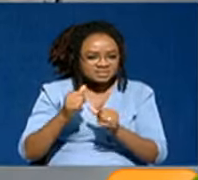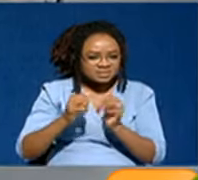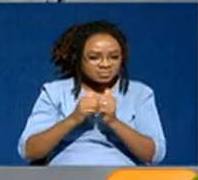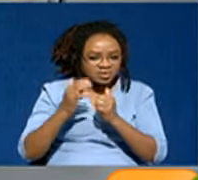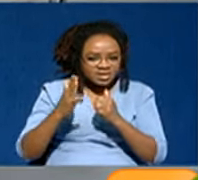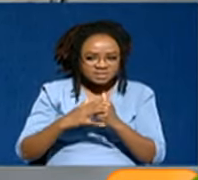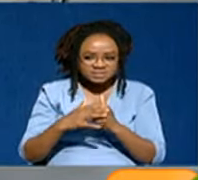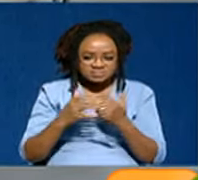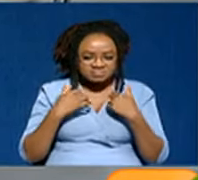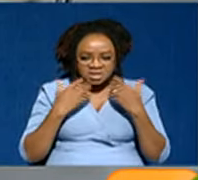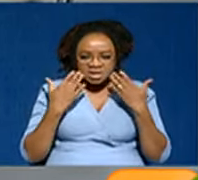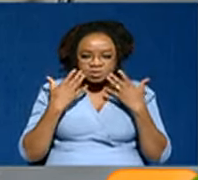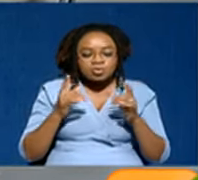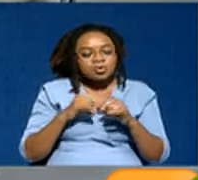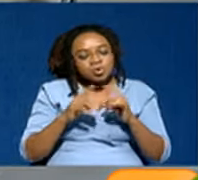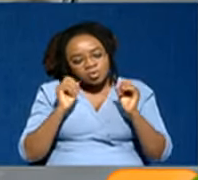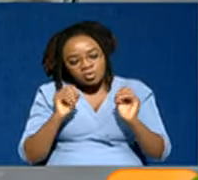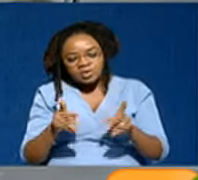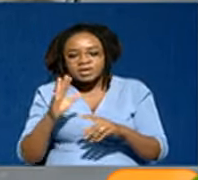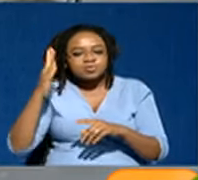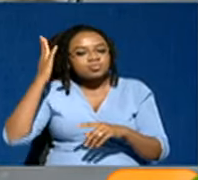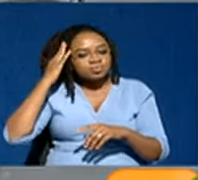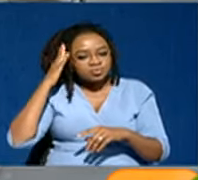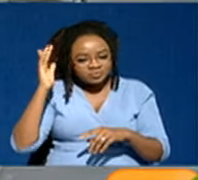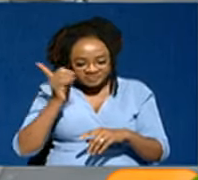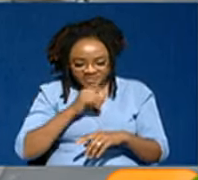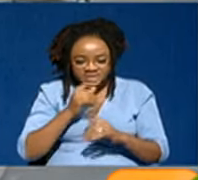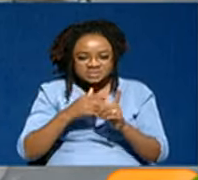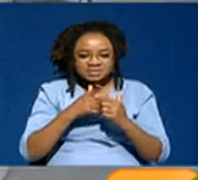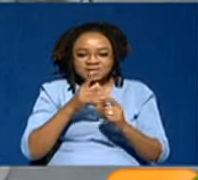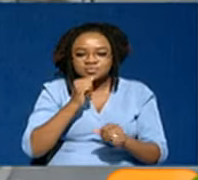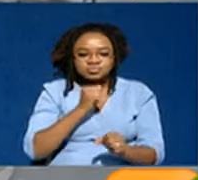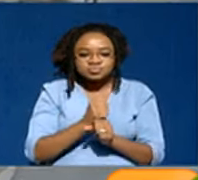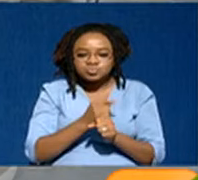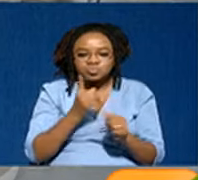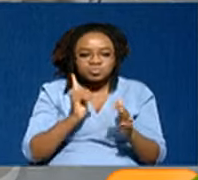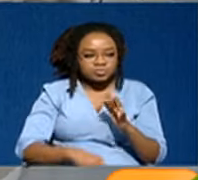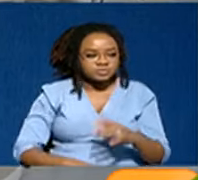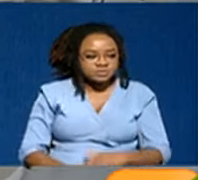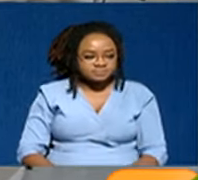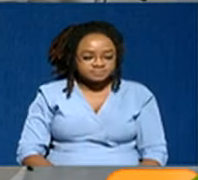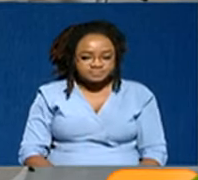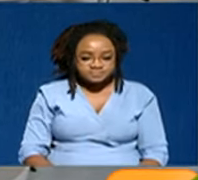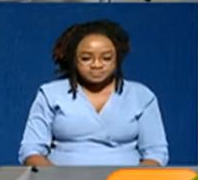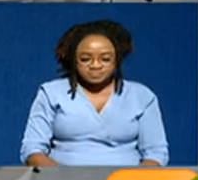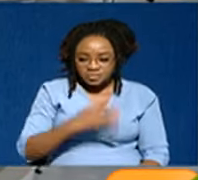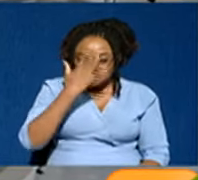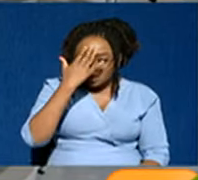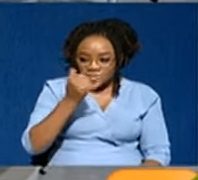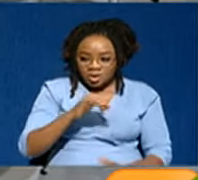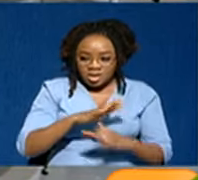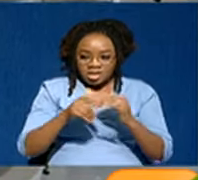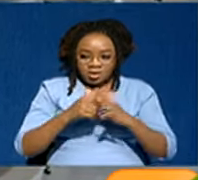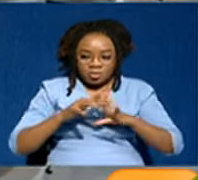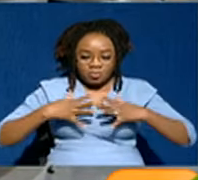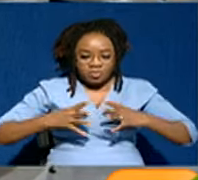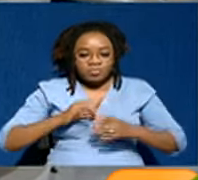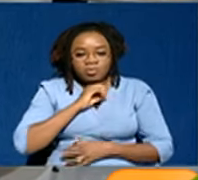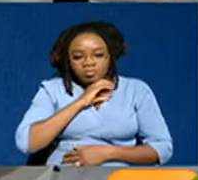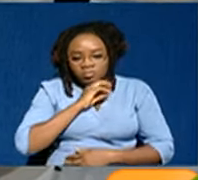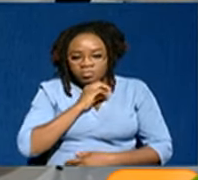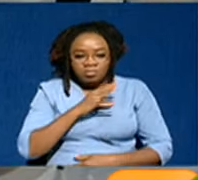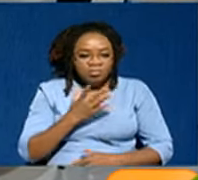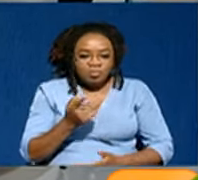are you doing anything about it as a government? I started there so that we are on the same page, because it seems to be everybody is reading from a different script. Yeah,